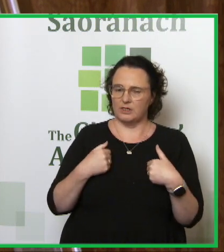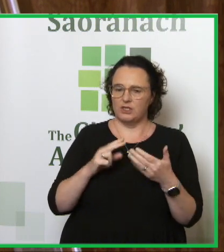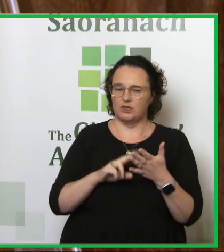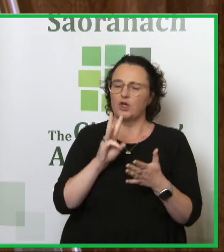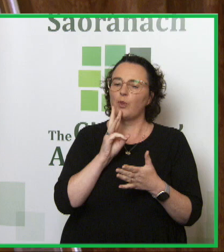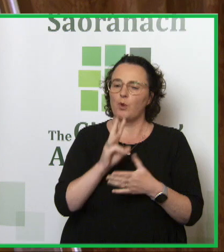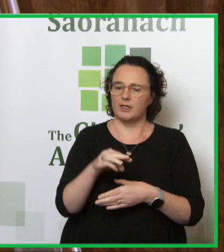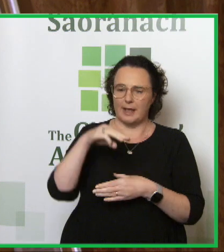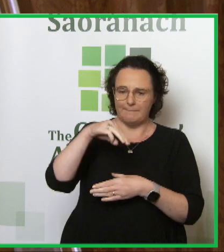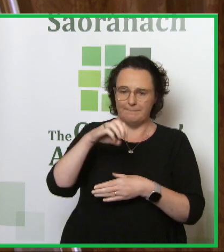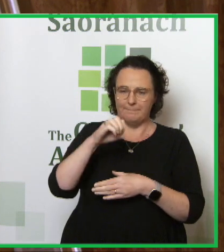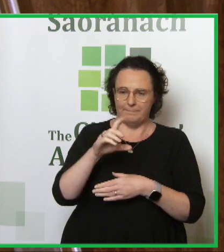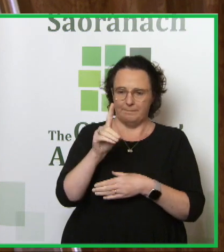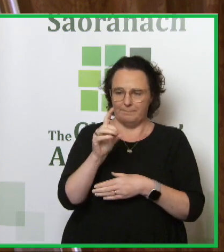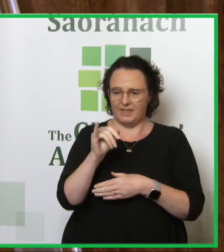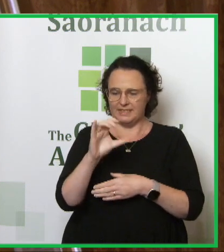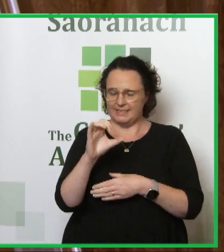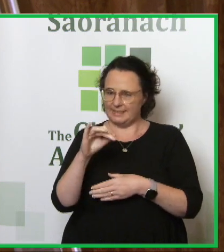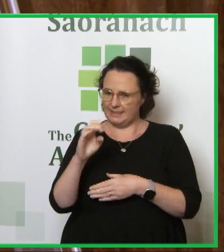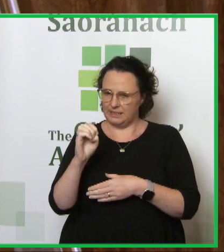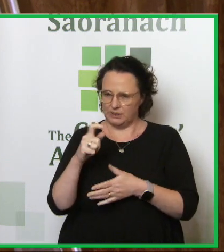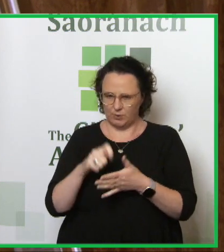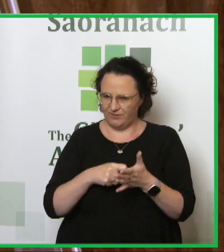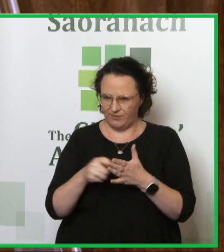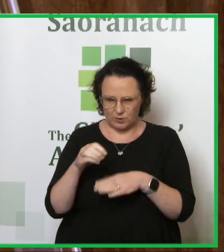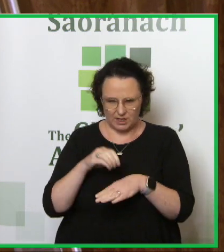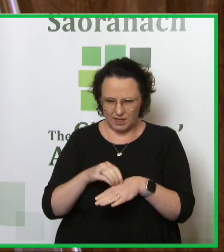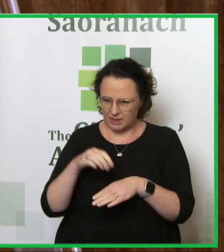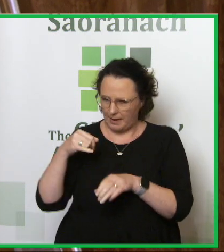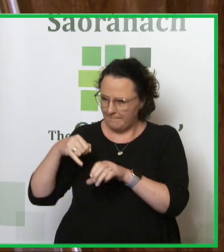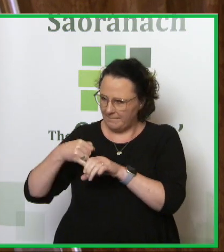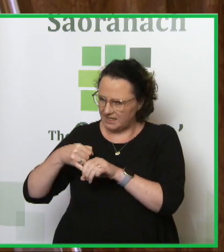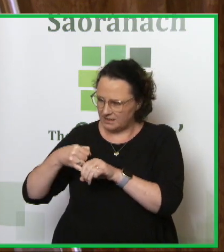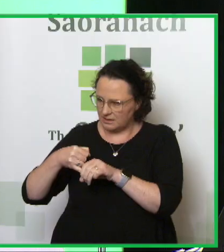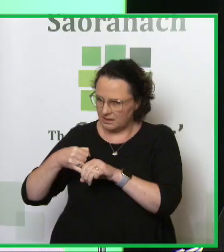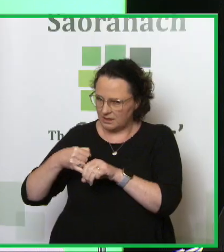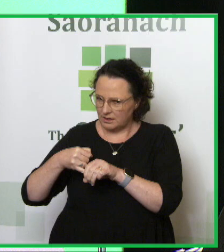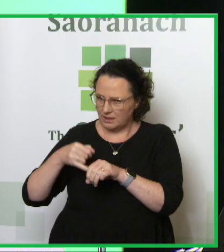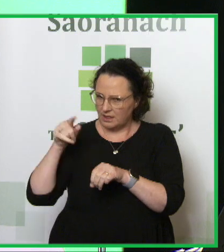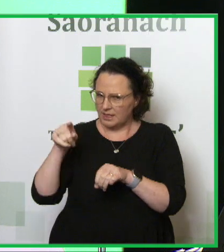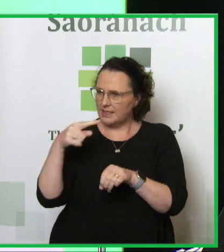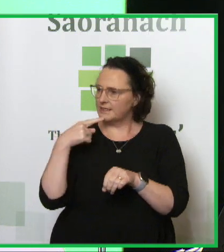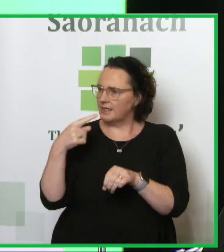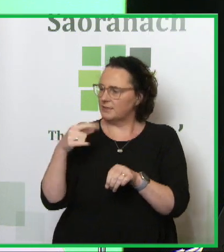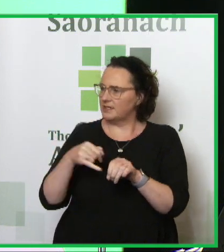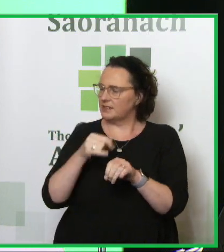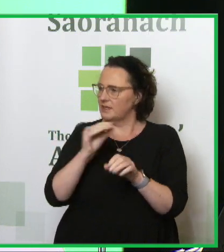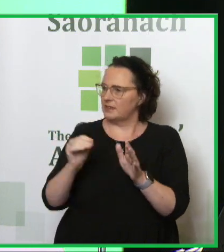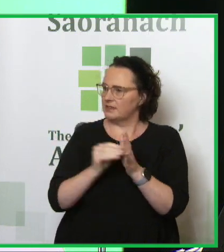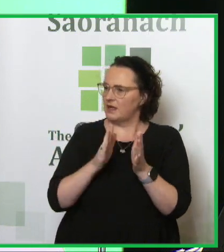medicine here. Okay. And if you don't vote on medicines, you know, okay, we're not. That's up to medicine isn't on the ballot paper. Yeah. Won't be on the ballot